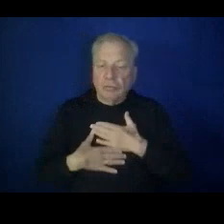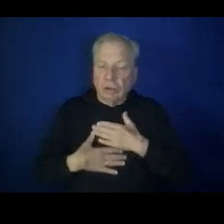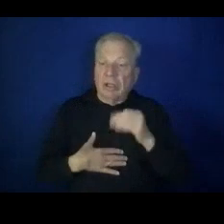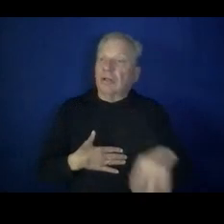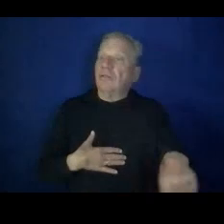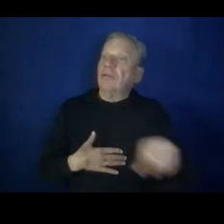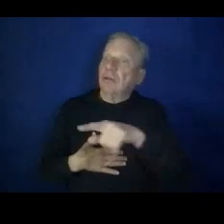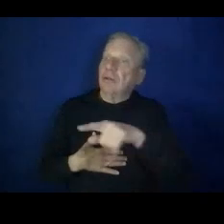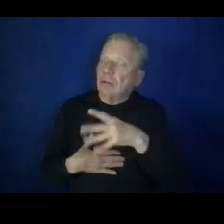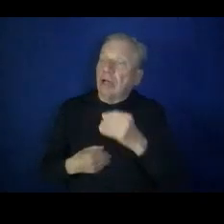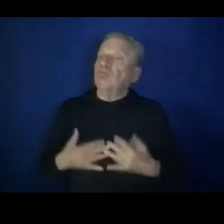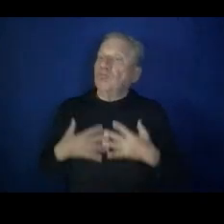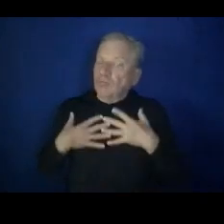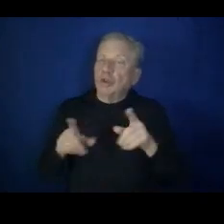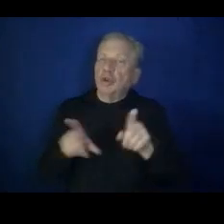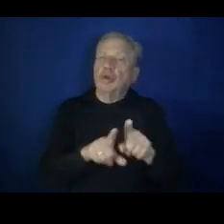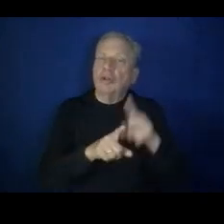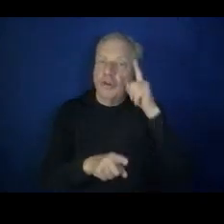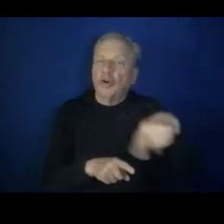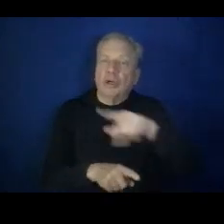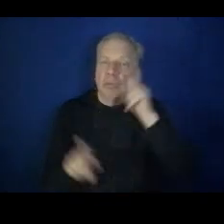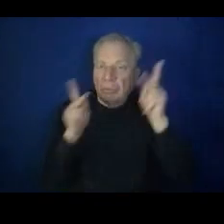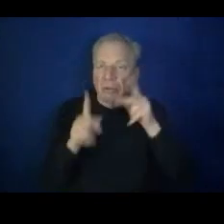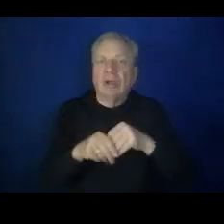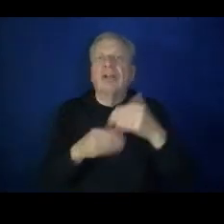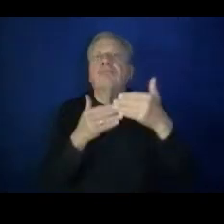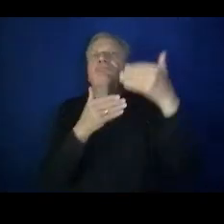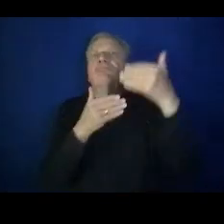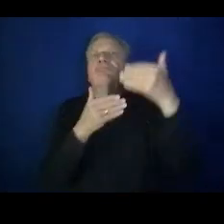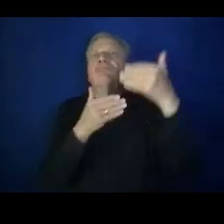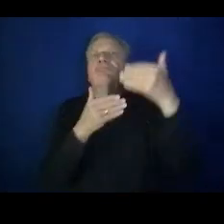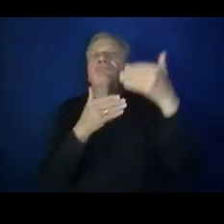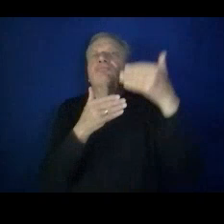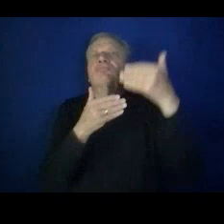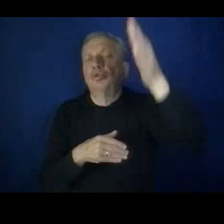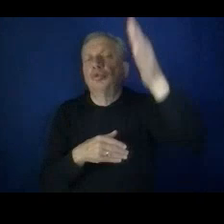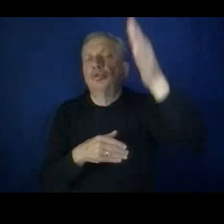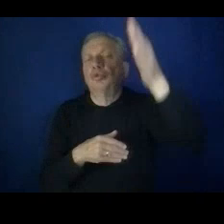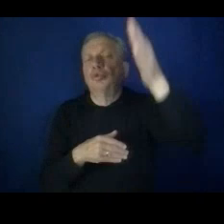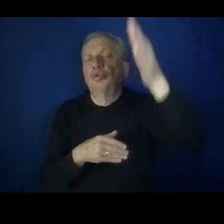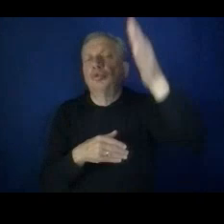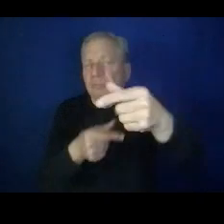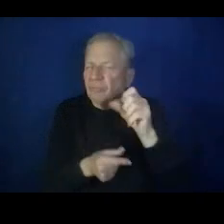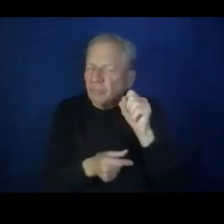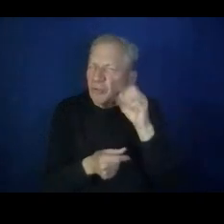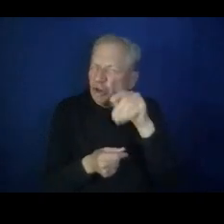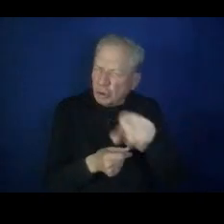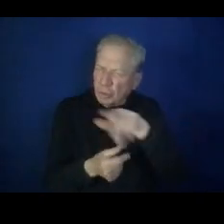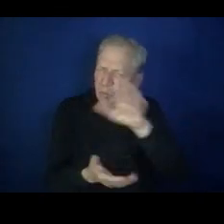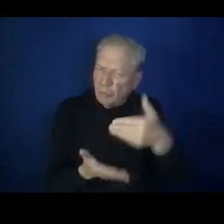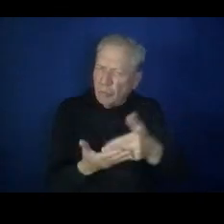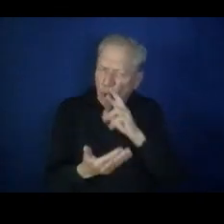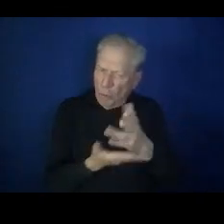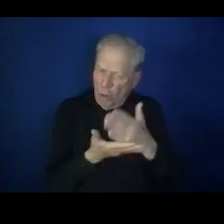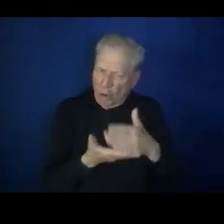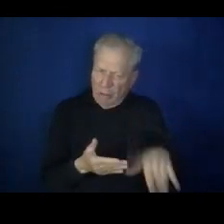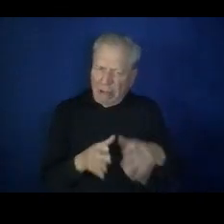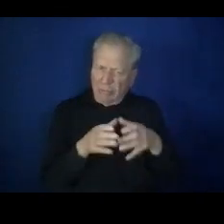and inspiration for this and future generations. And all of you are an extension of that